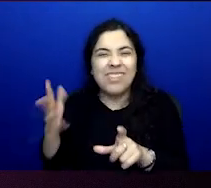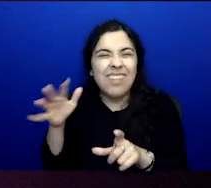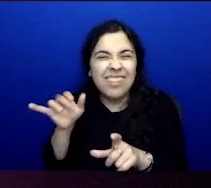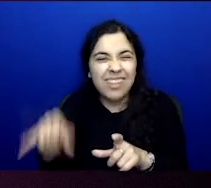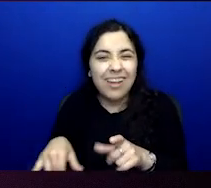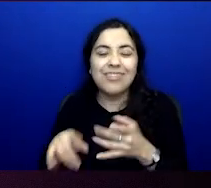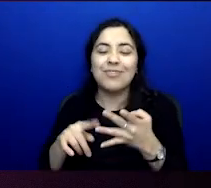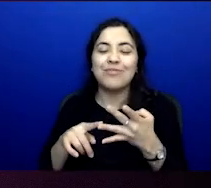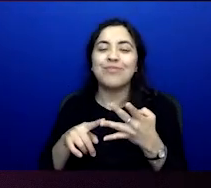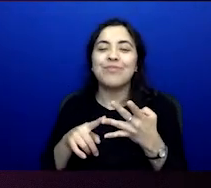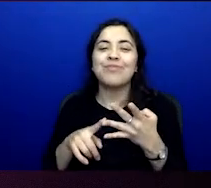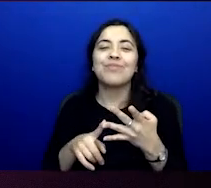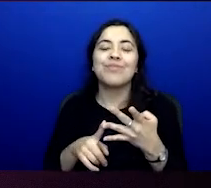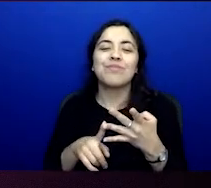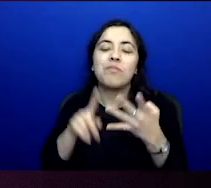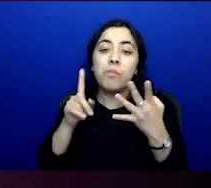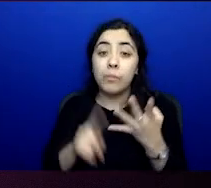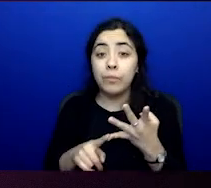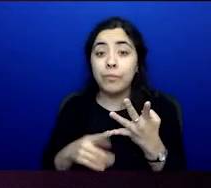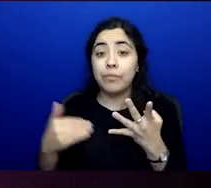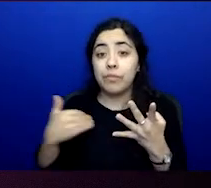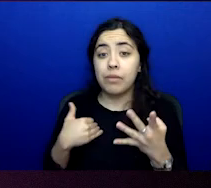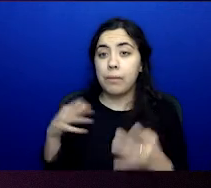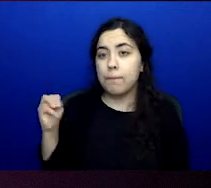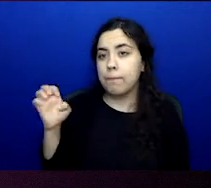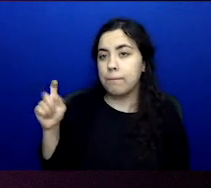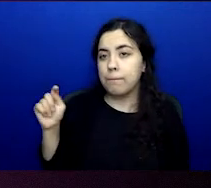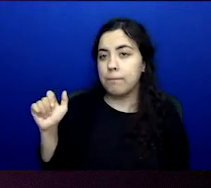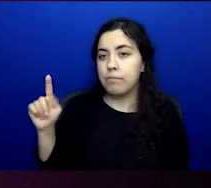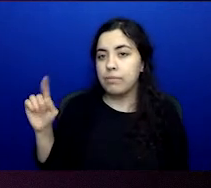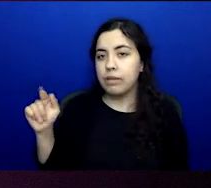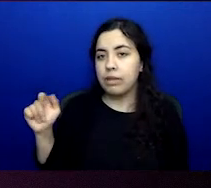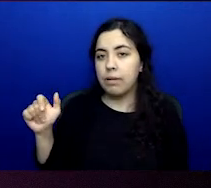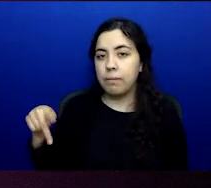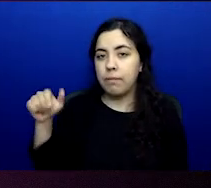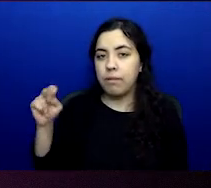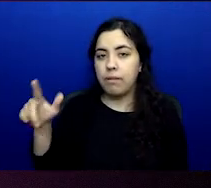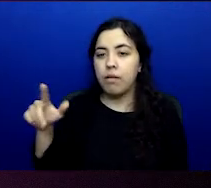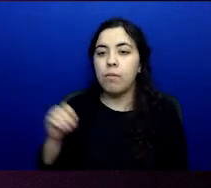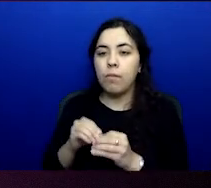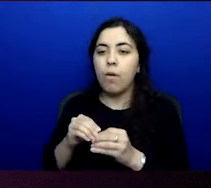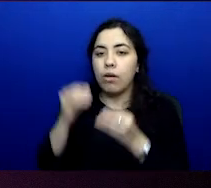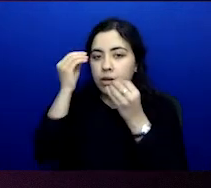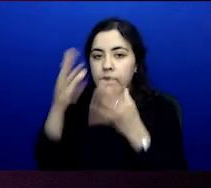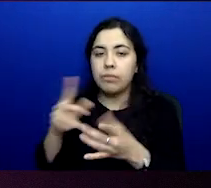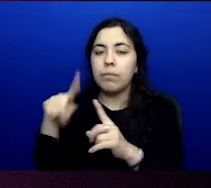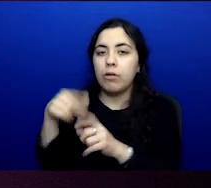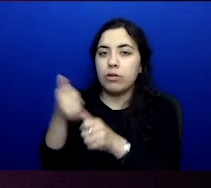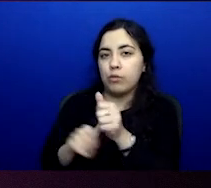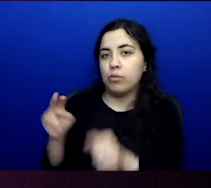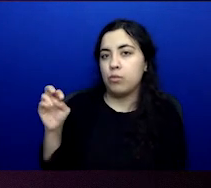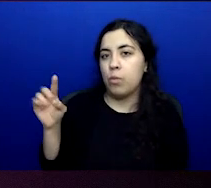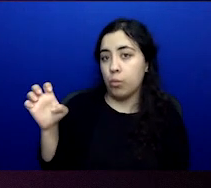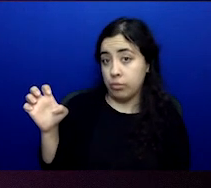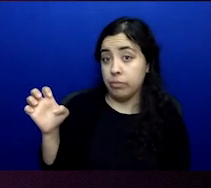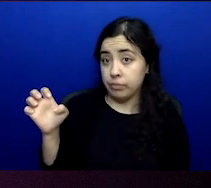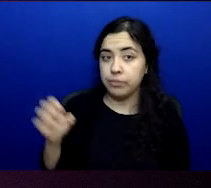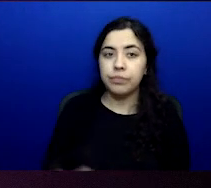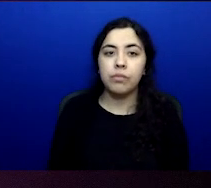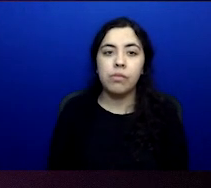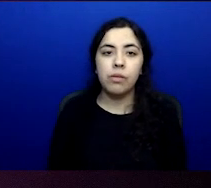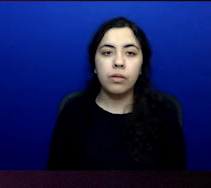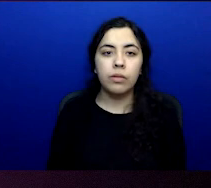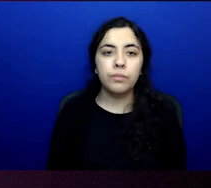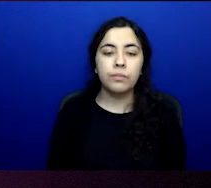that. And also we have a metadata panel, which will display further information about each node.